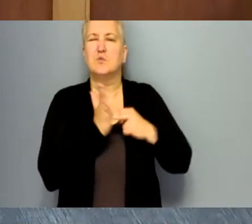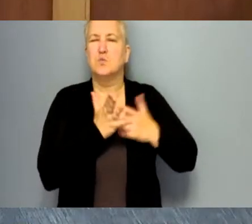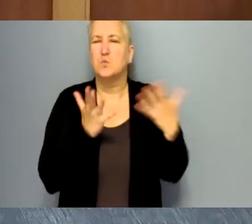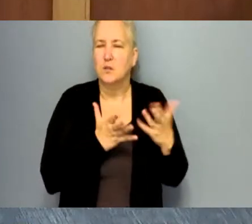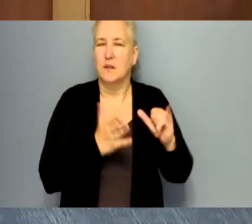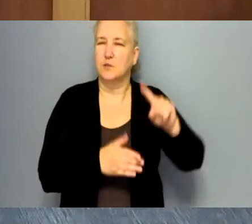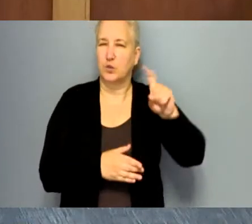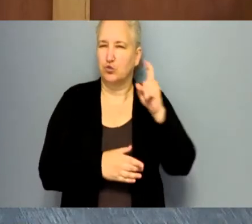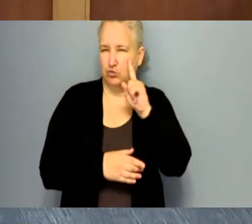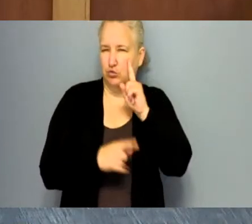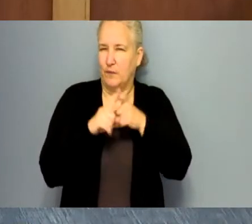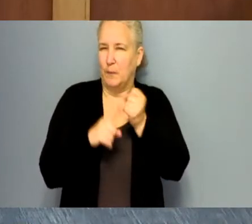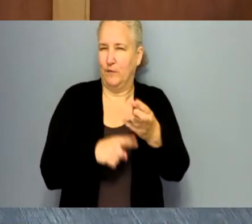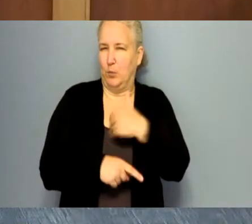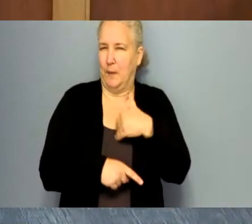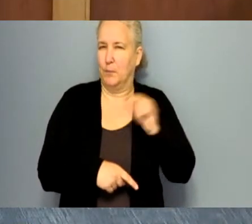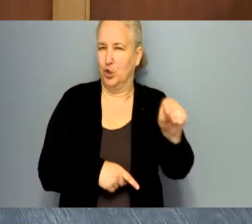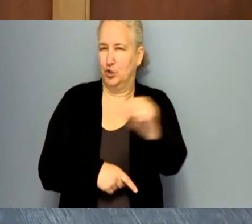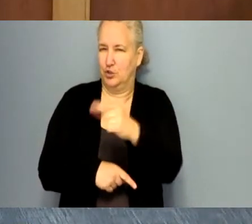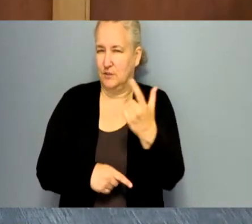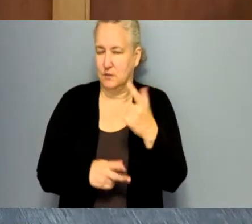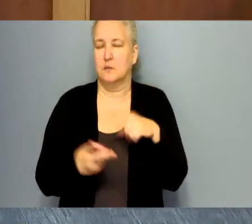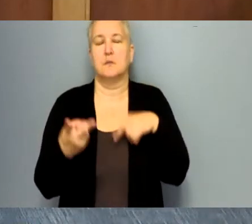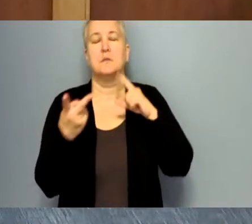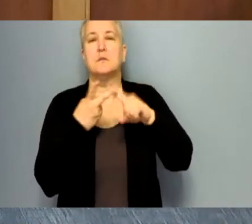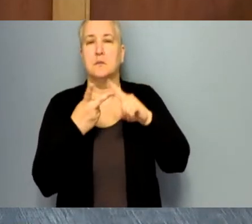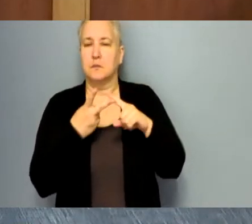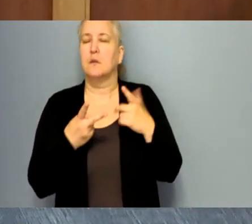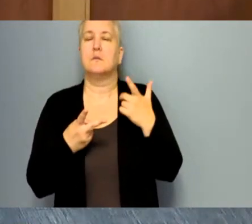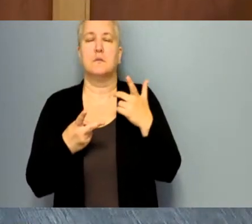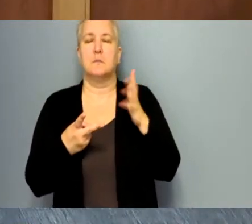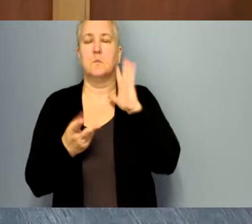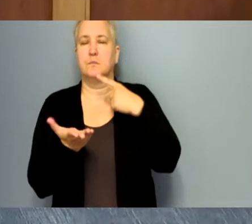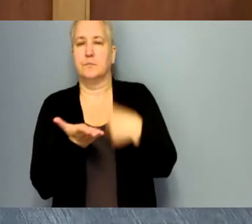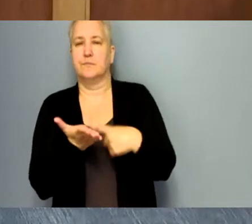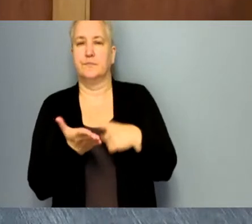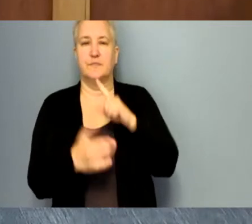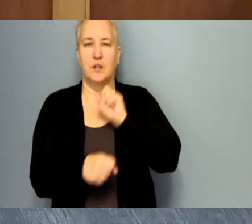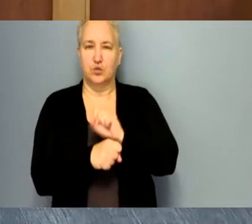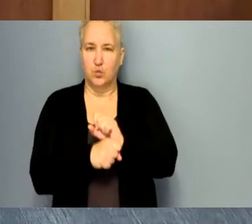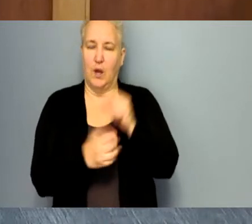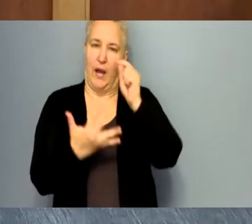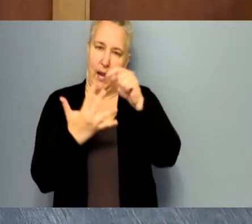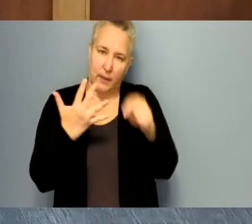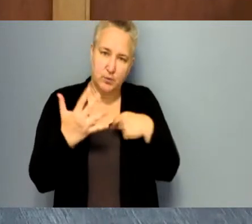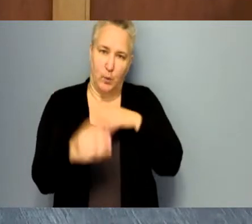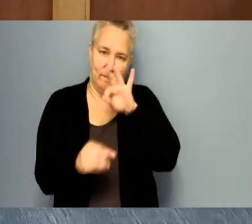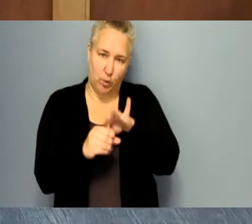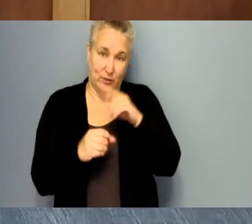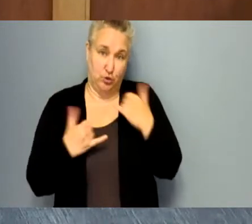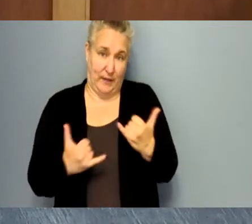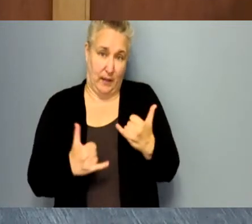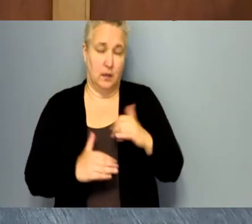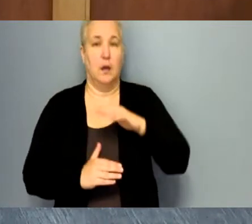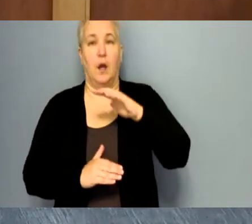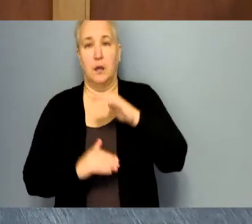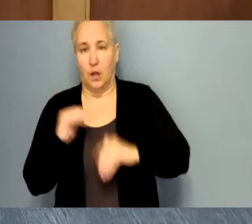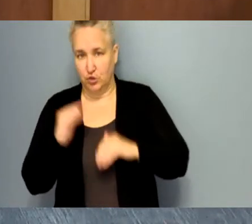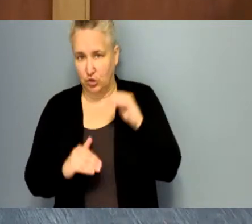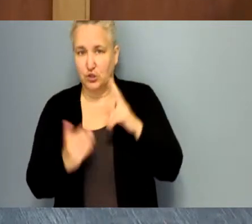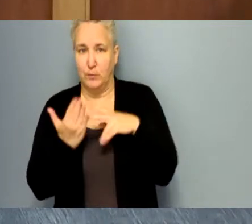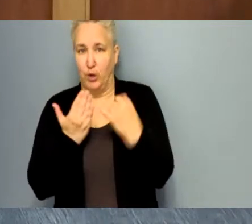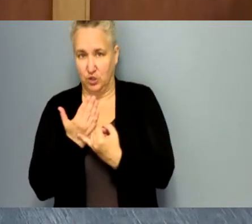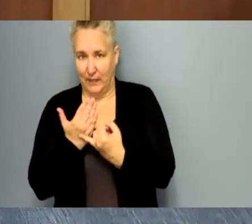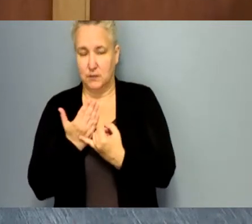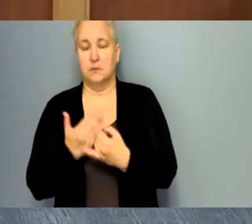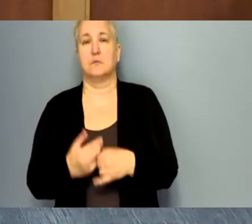you heard from a few members of the public. And then we'll get into the actual items we're voting on today, which is the construction project,